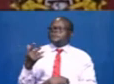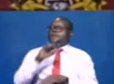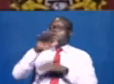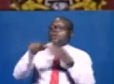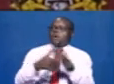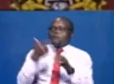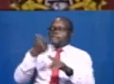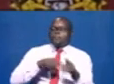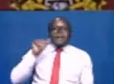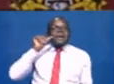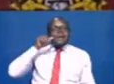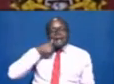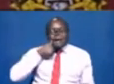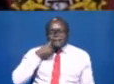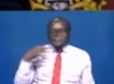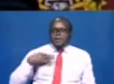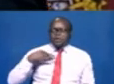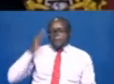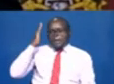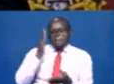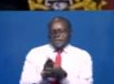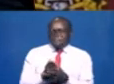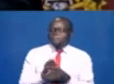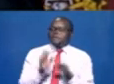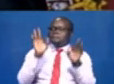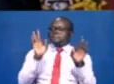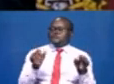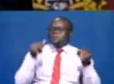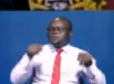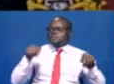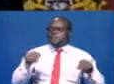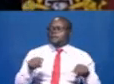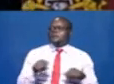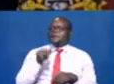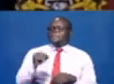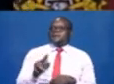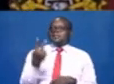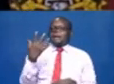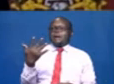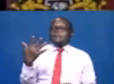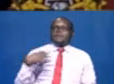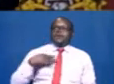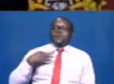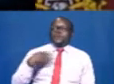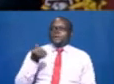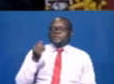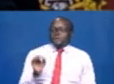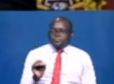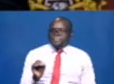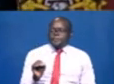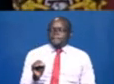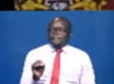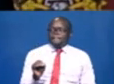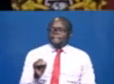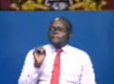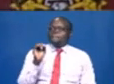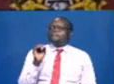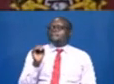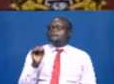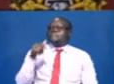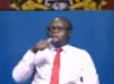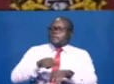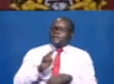nice clothes, and I believe I am looking very smart today in this mtumba outfit. Therefore, Honorable Speaker, even as we